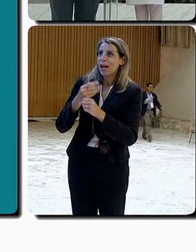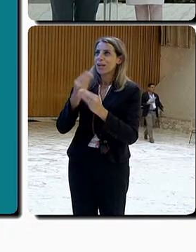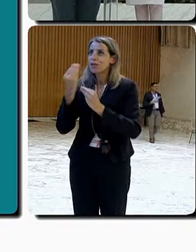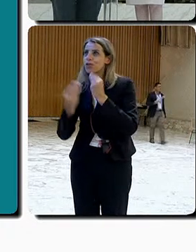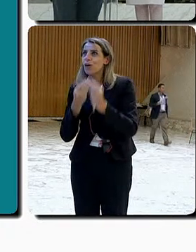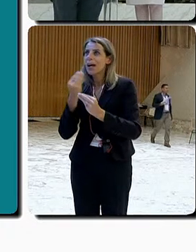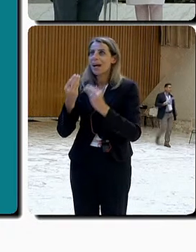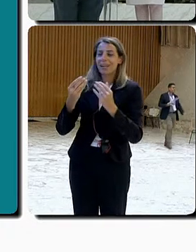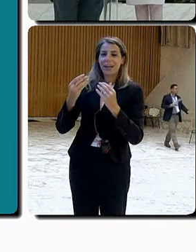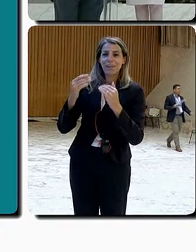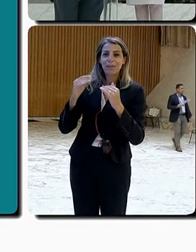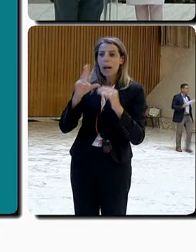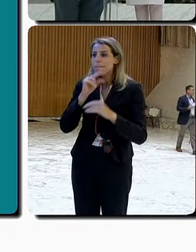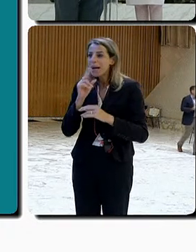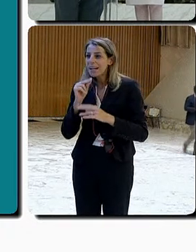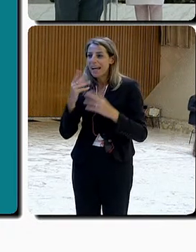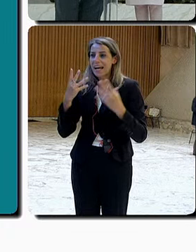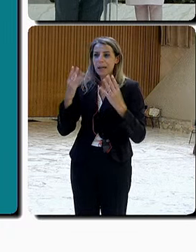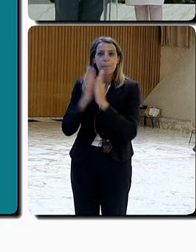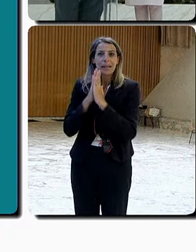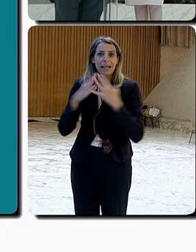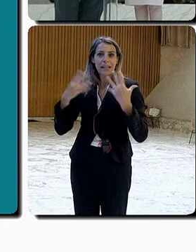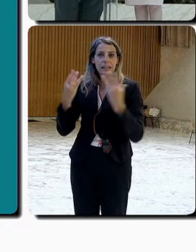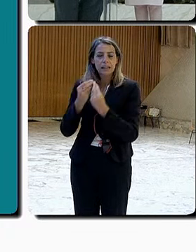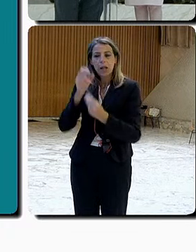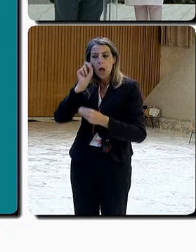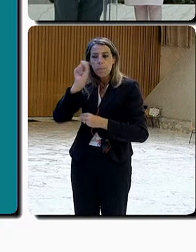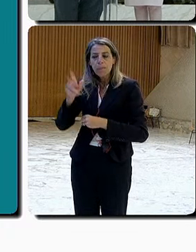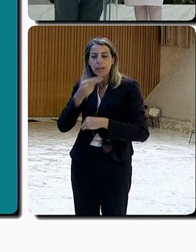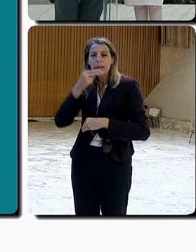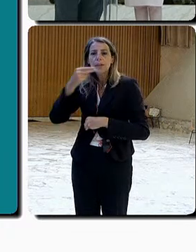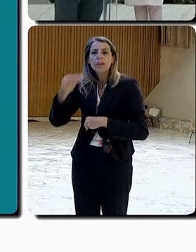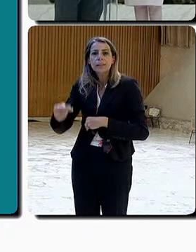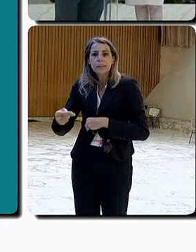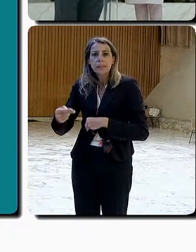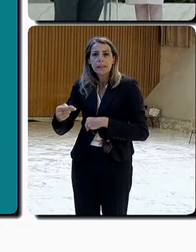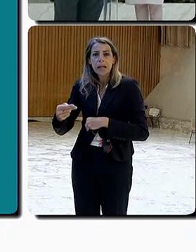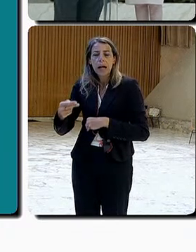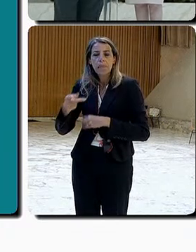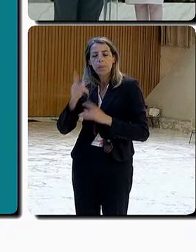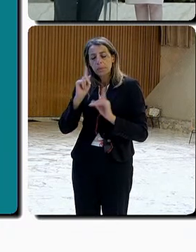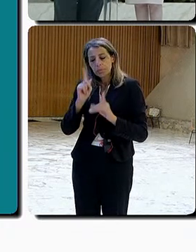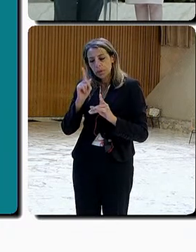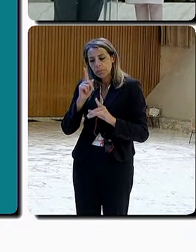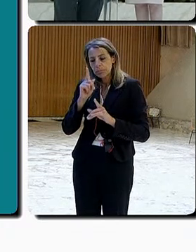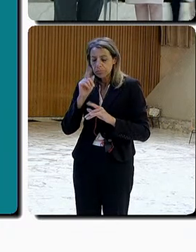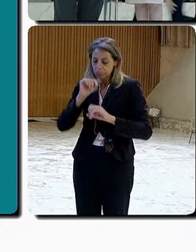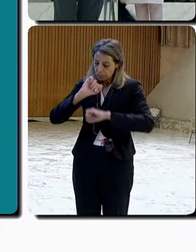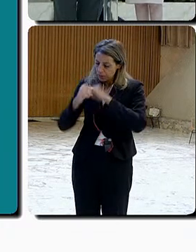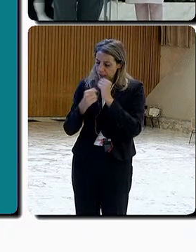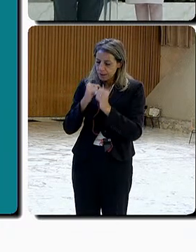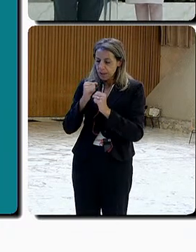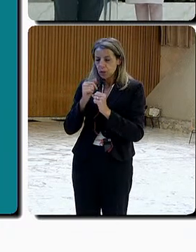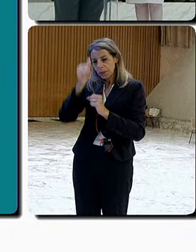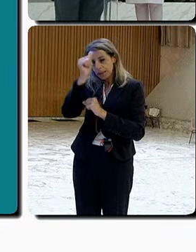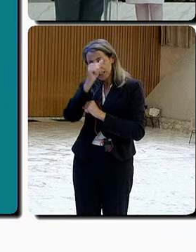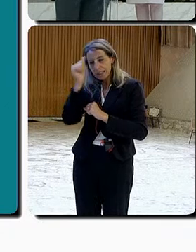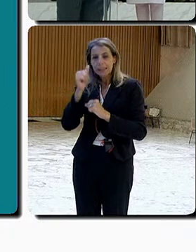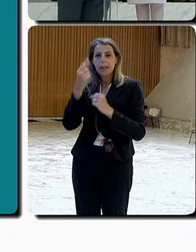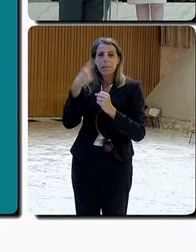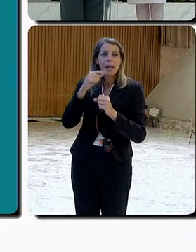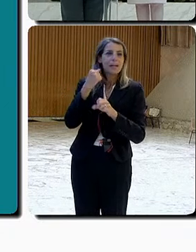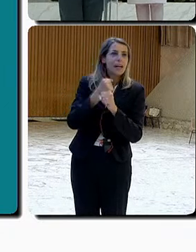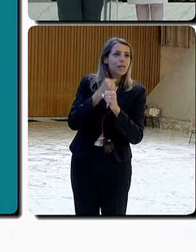together, they prophetically call each other to cultivate Christian attitudes toward work, fun,